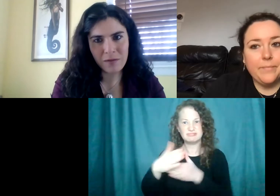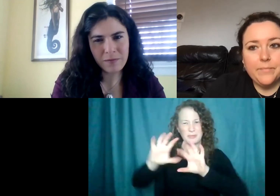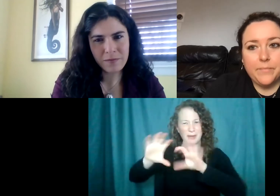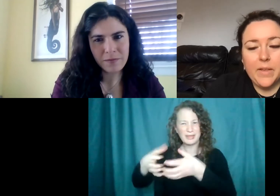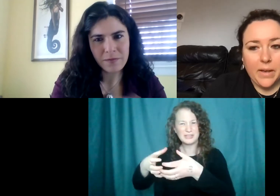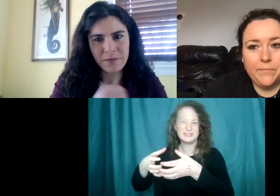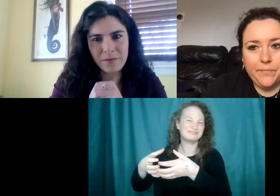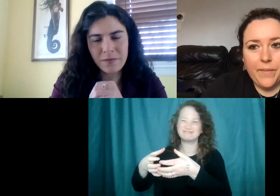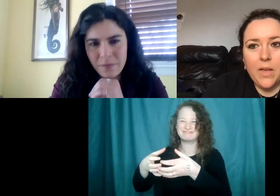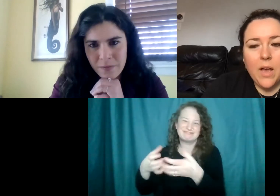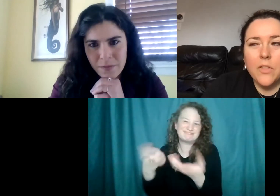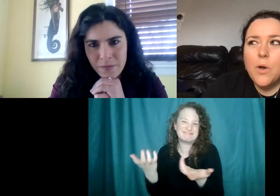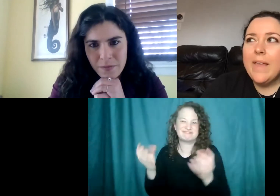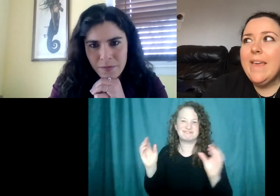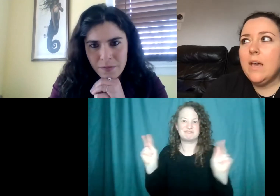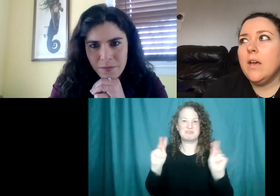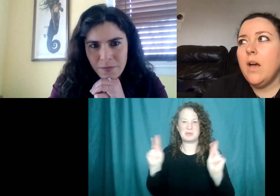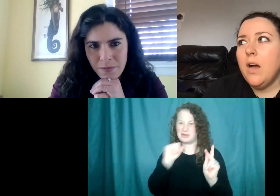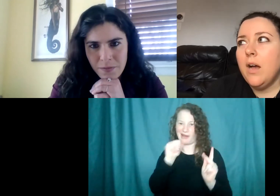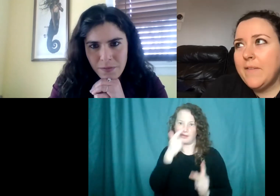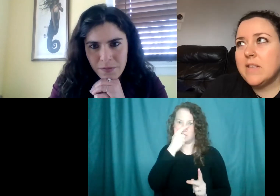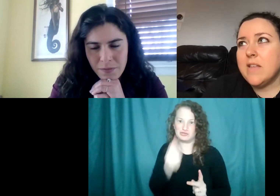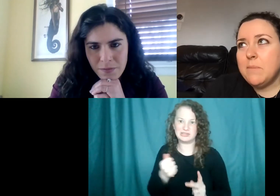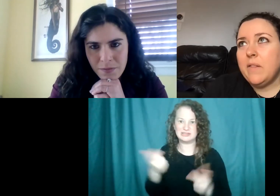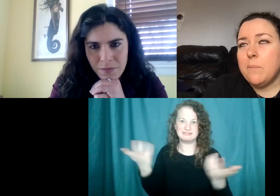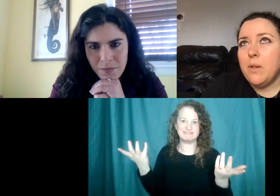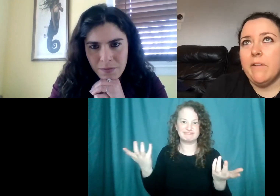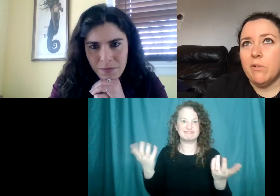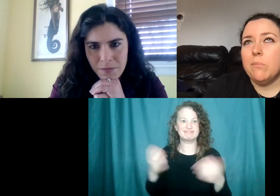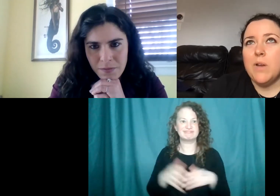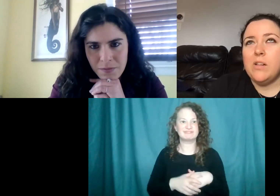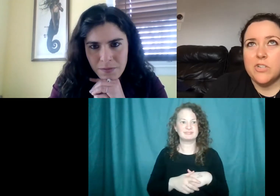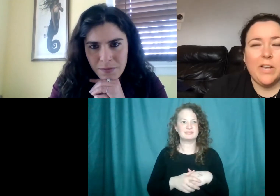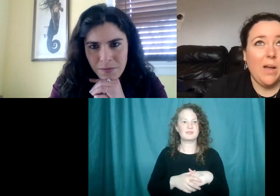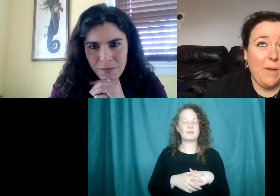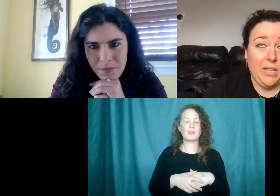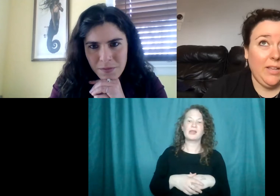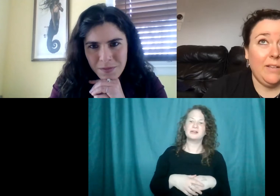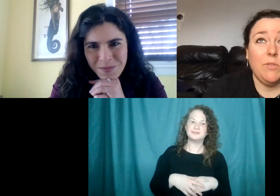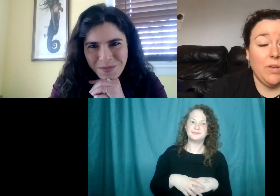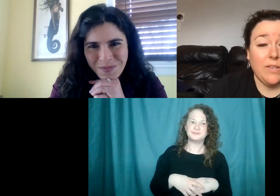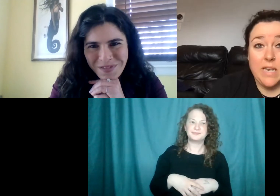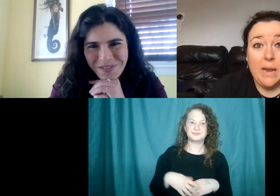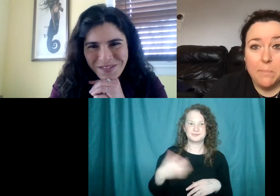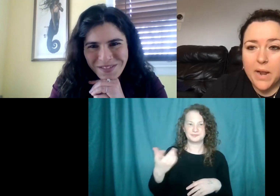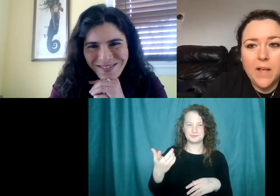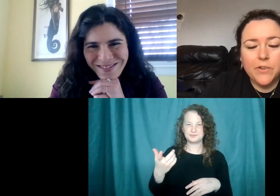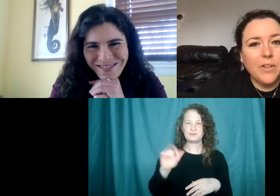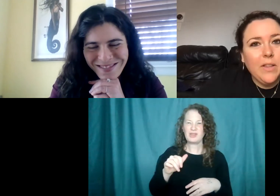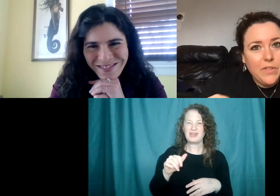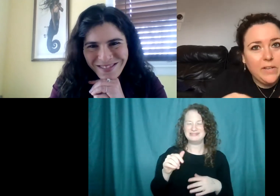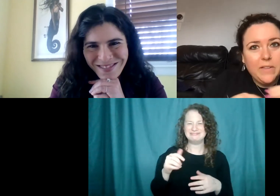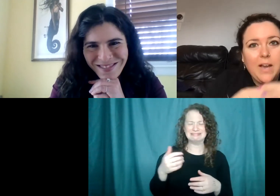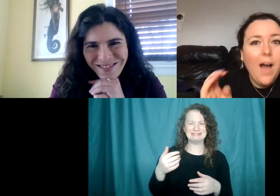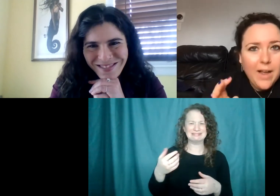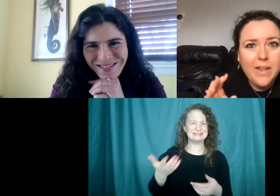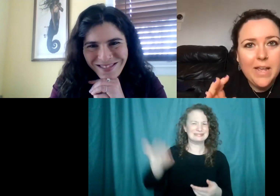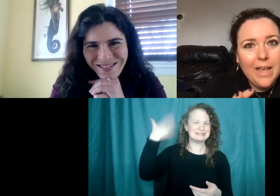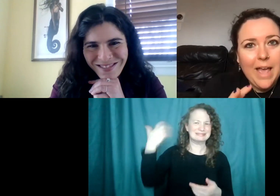population. Yeah. Although I think, and this is admittedly pulling from knowledge that I got back in like 2010, but there's